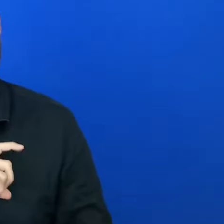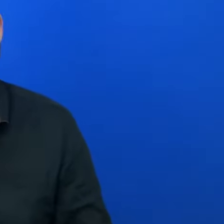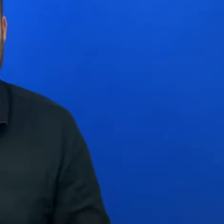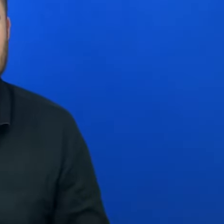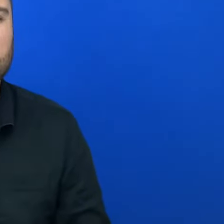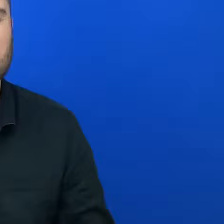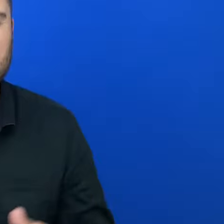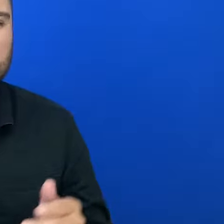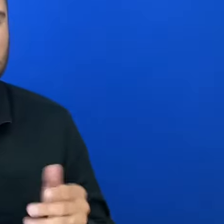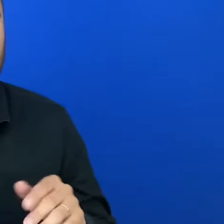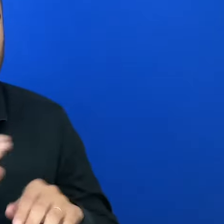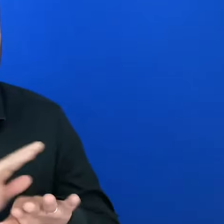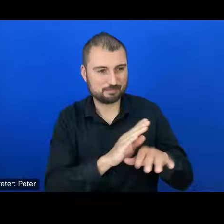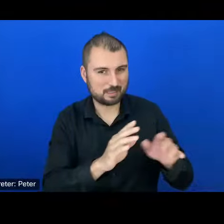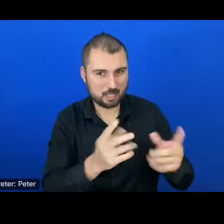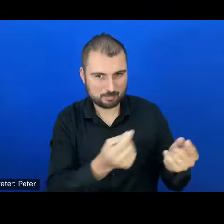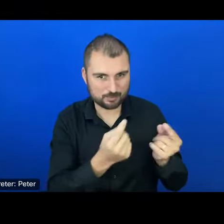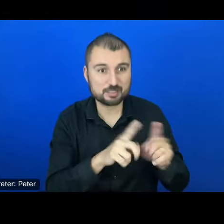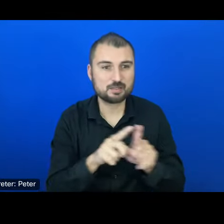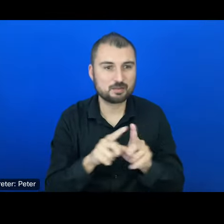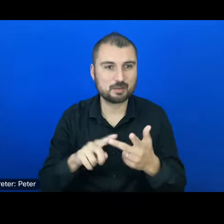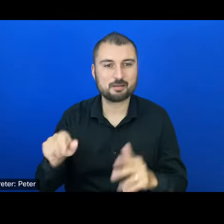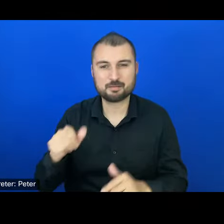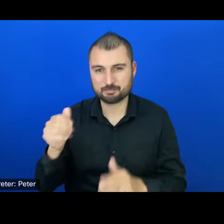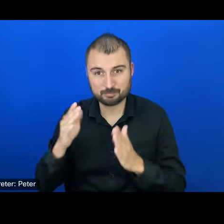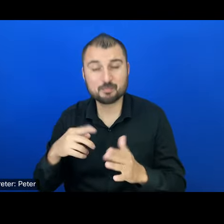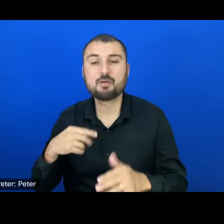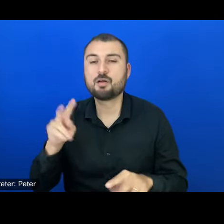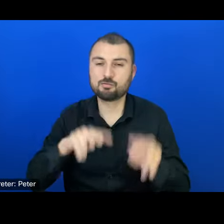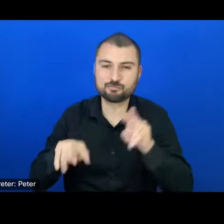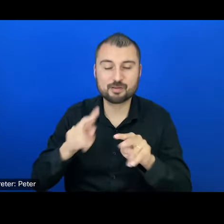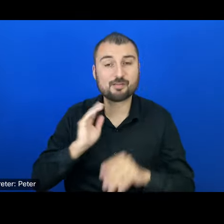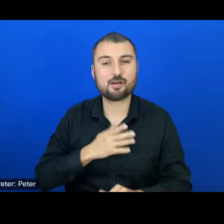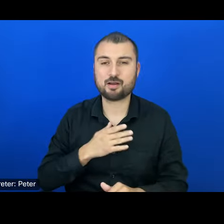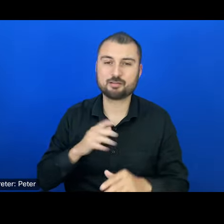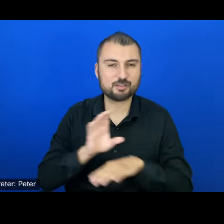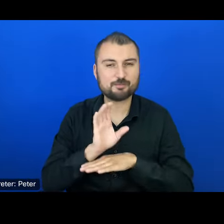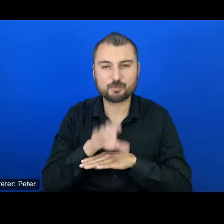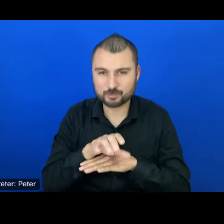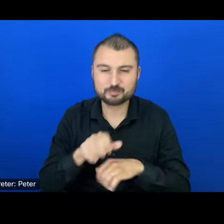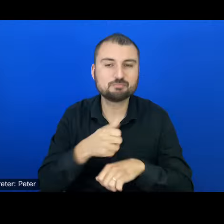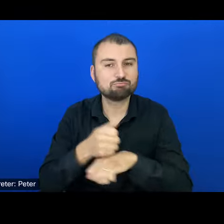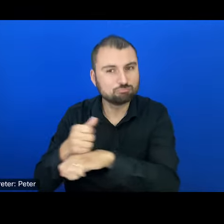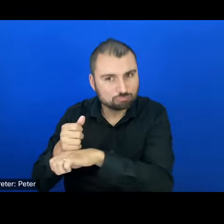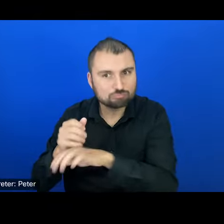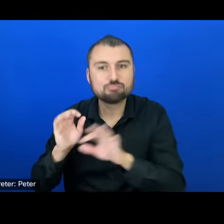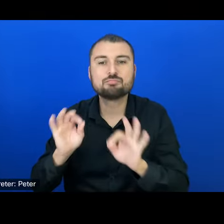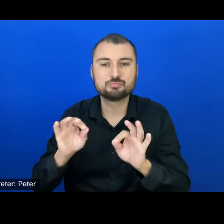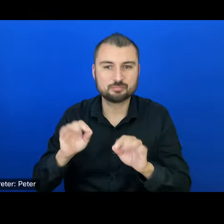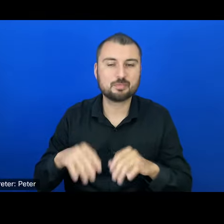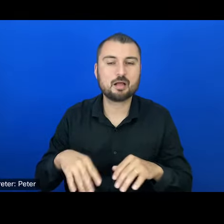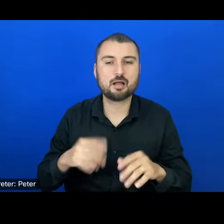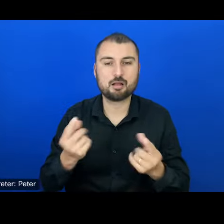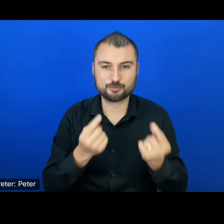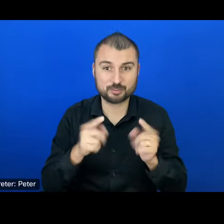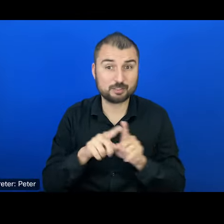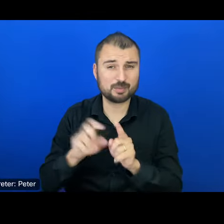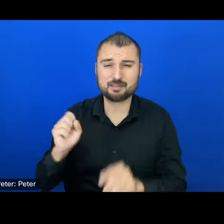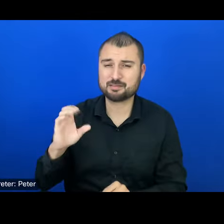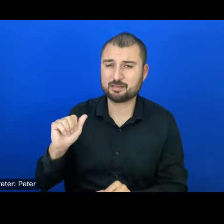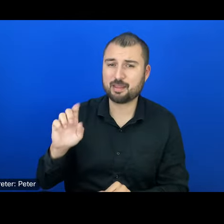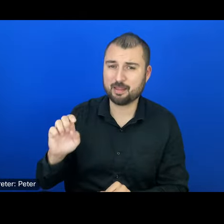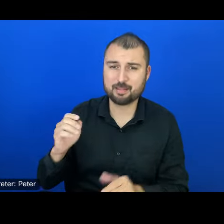LaRoe, Commander for Troop I, which has oversight of our enforcement operations and scale houses. And I'm fairly certain the Colonel